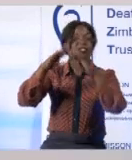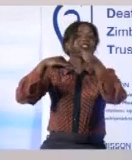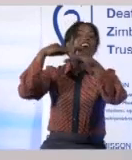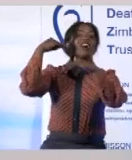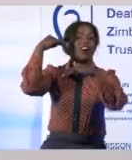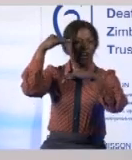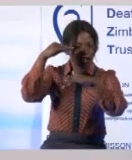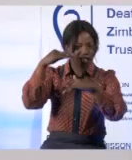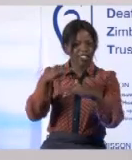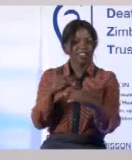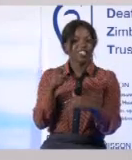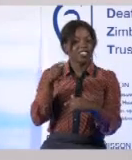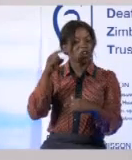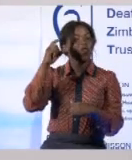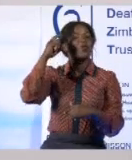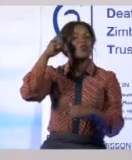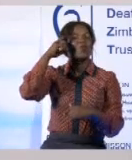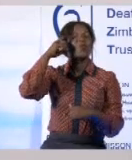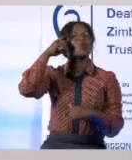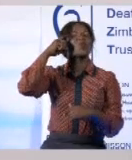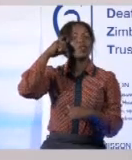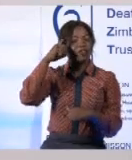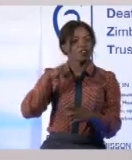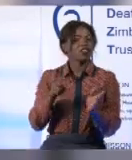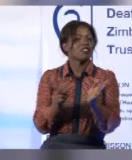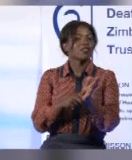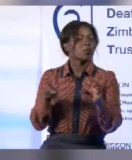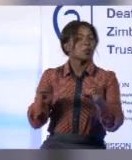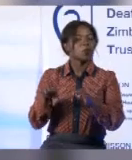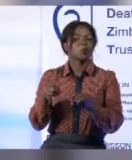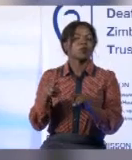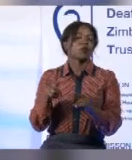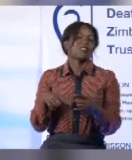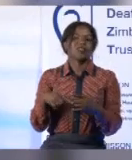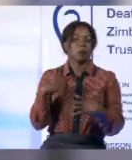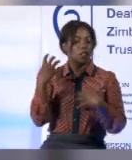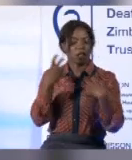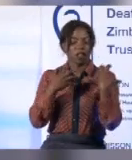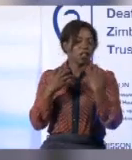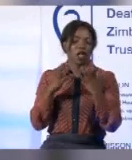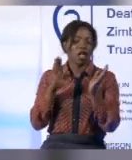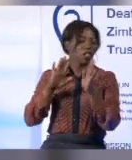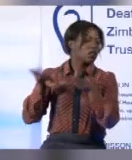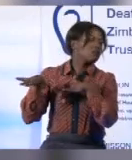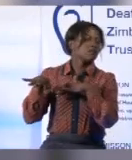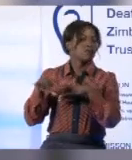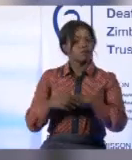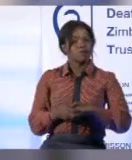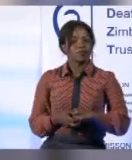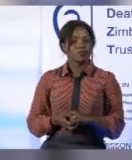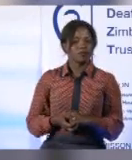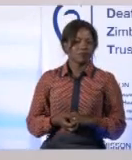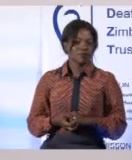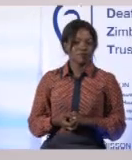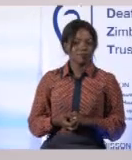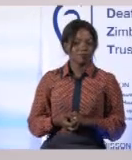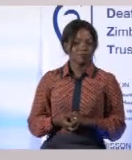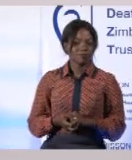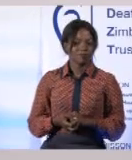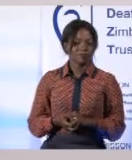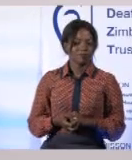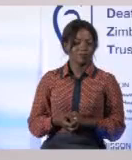certificate in sex work. So I'm not worried. I'm not worried. What are the ages